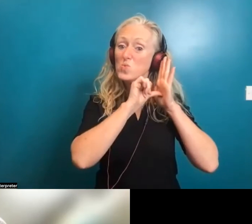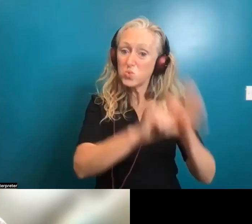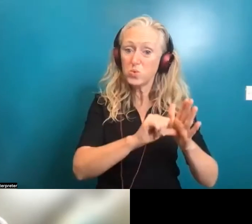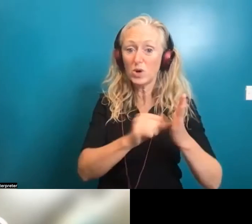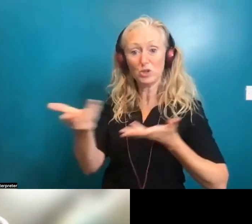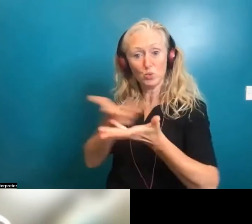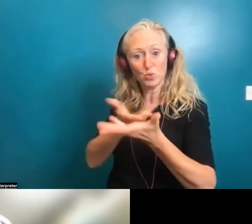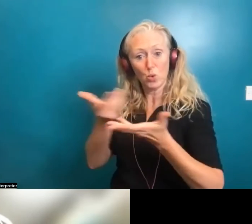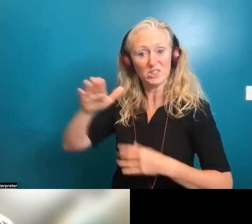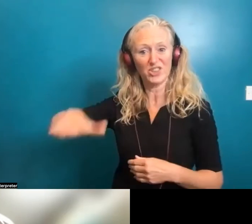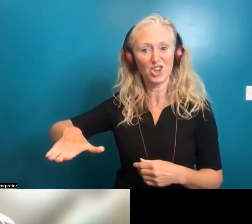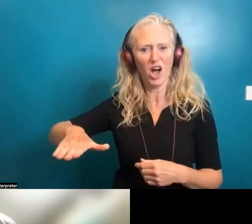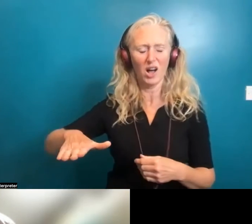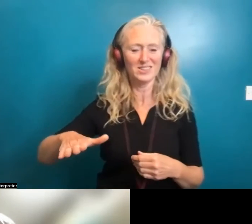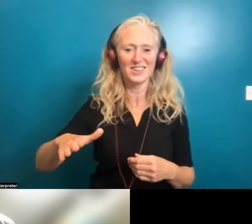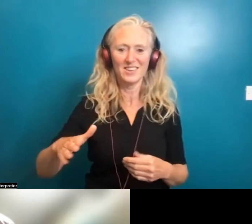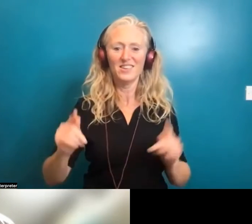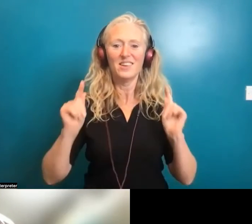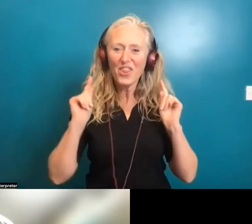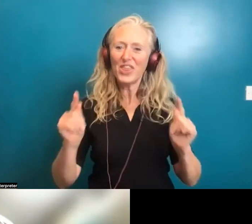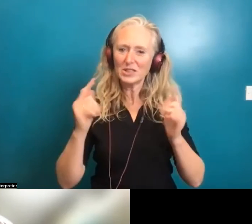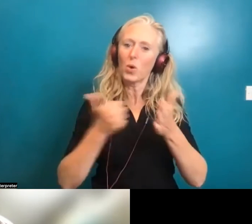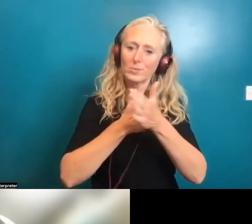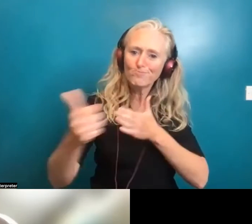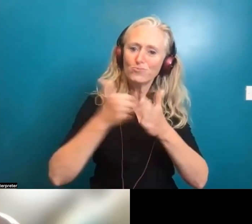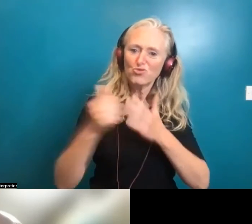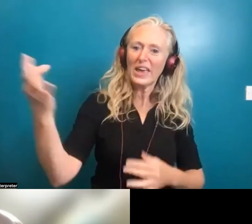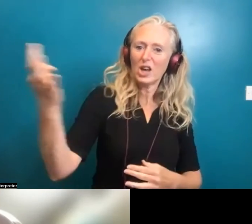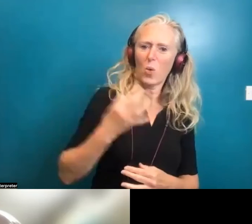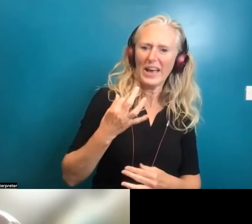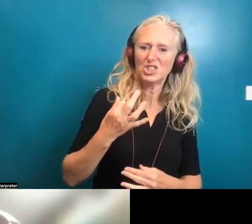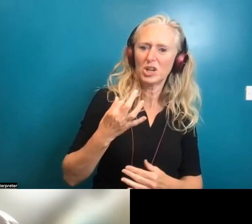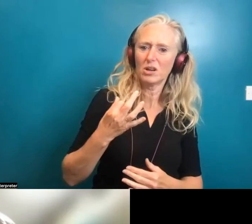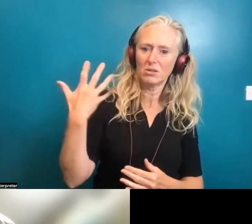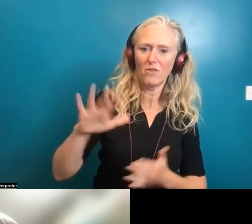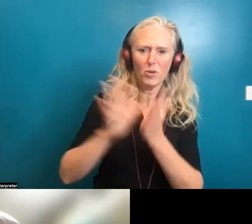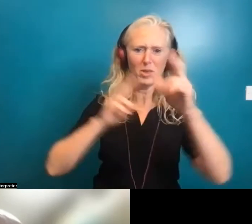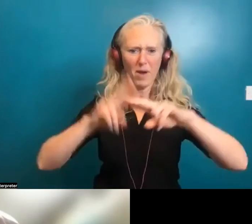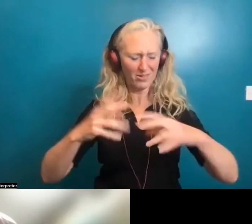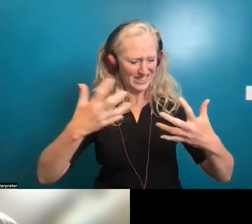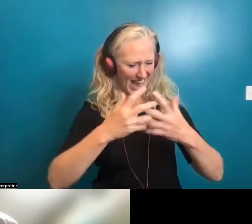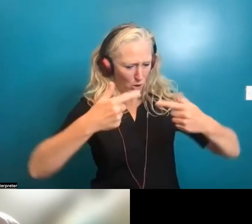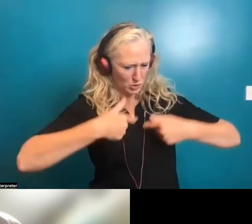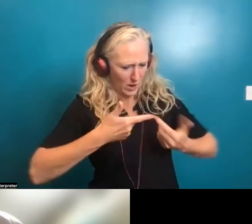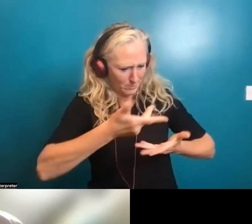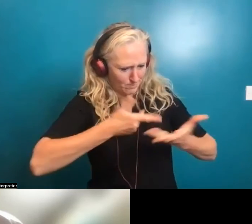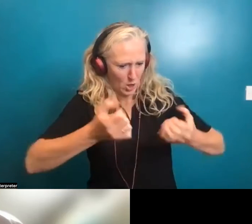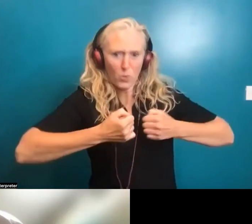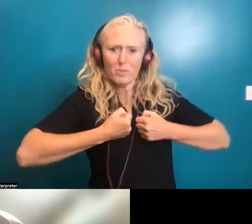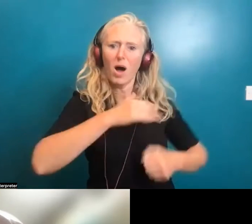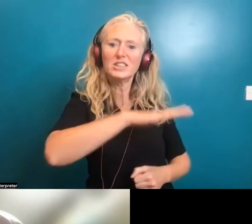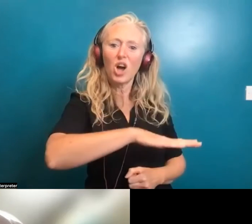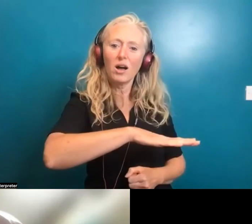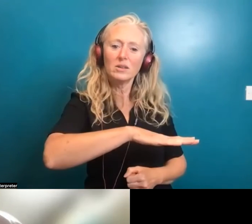one for me. How do I talk to my child about this? Think about what it is that you want to gain from the appointment.